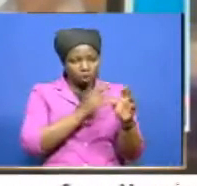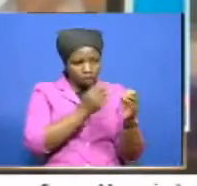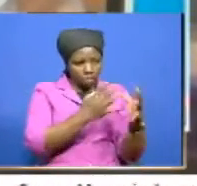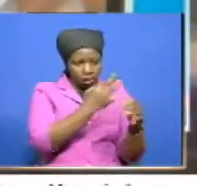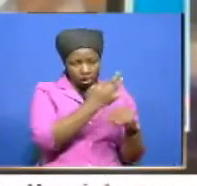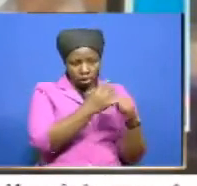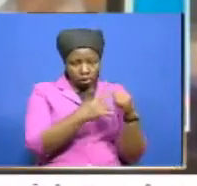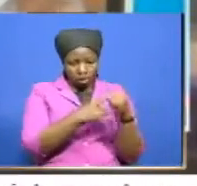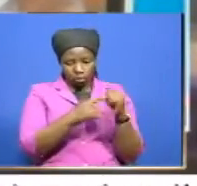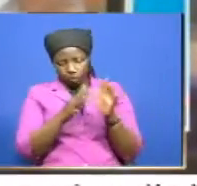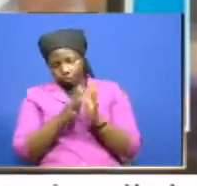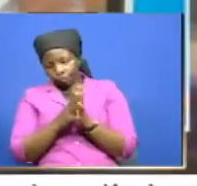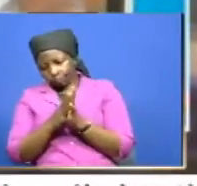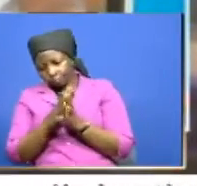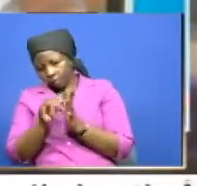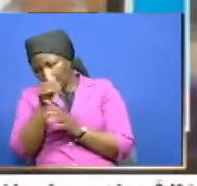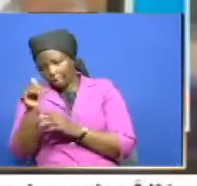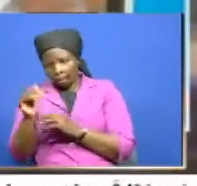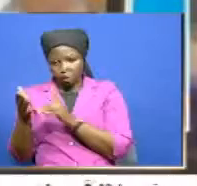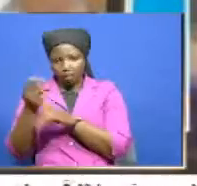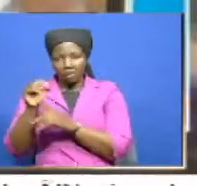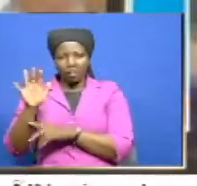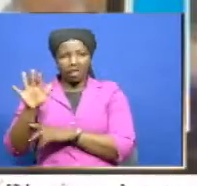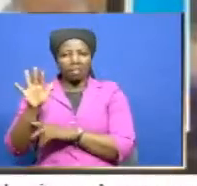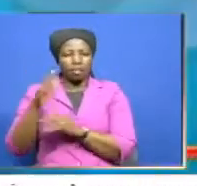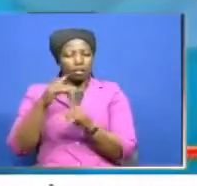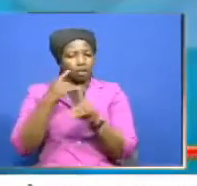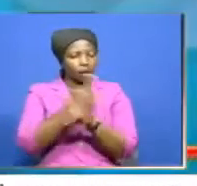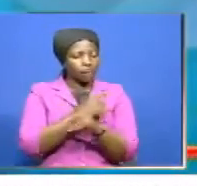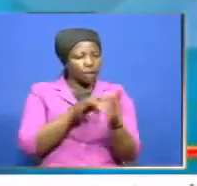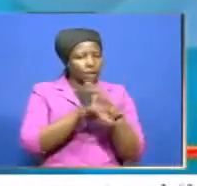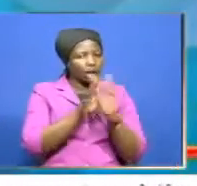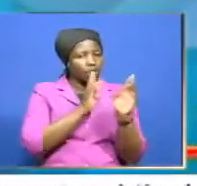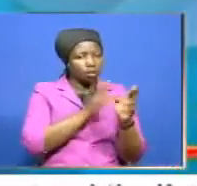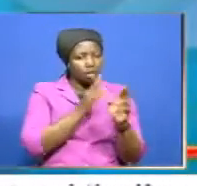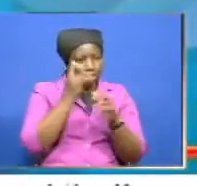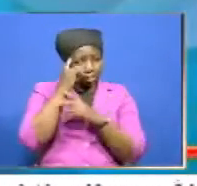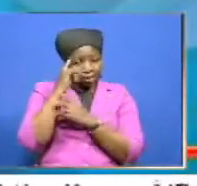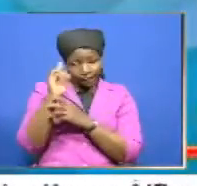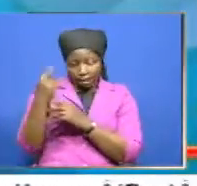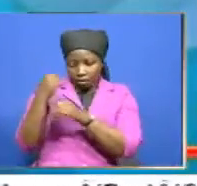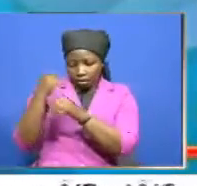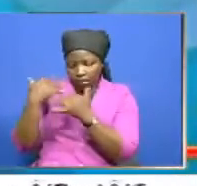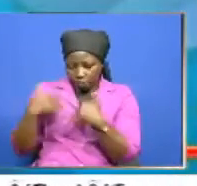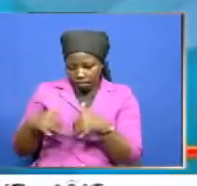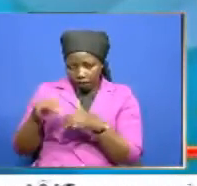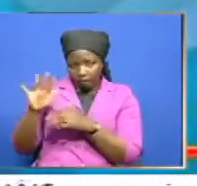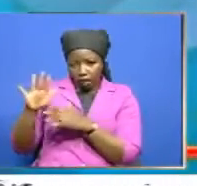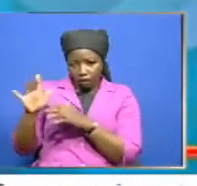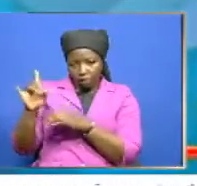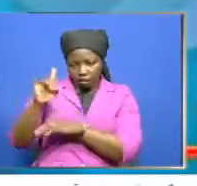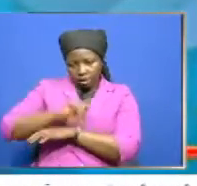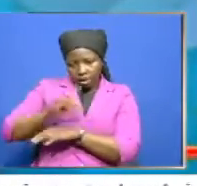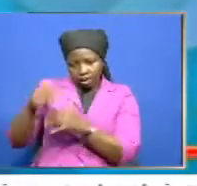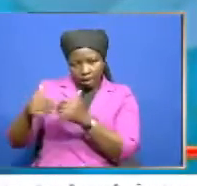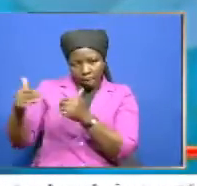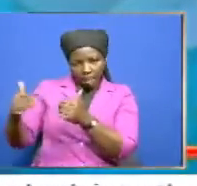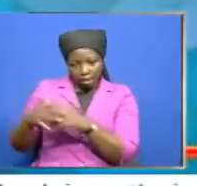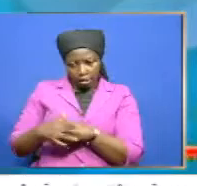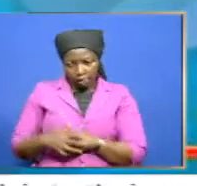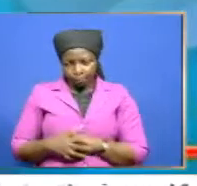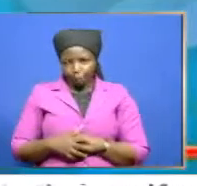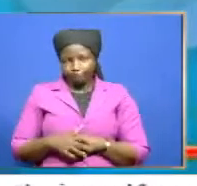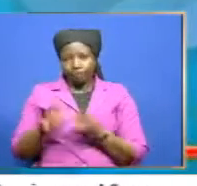in results? I think, first of all, you're playing 5 days apart. You know, you're playing one Saturday and another Saturday. It's always very, very difficult,